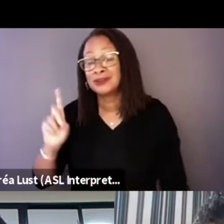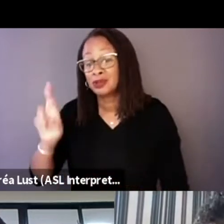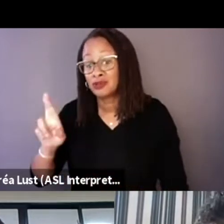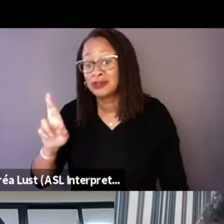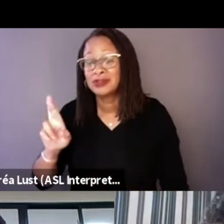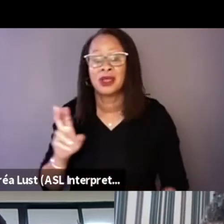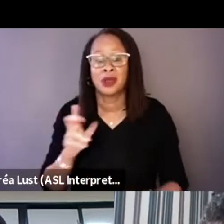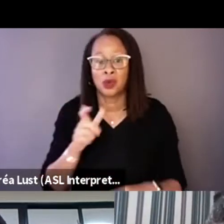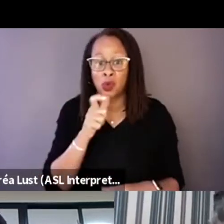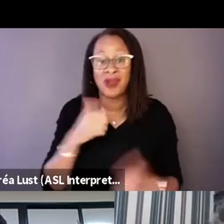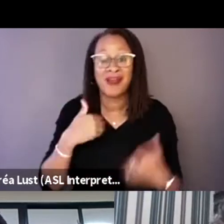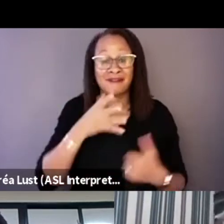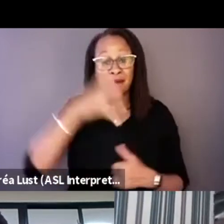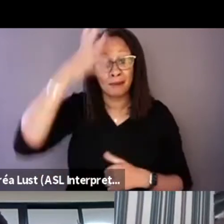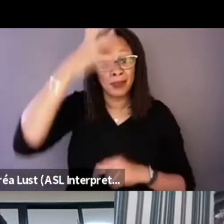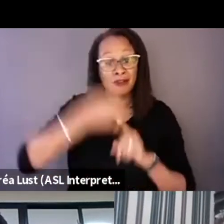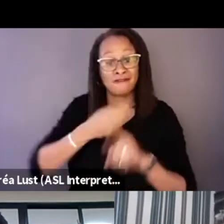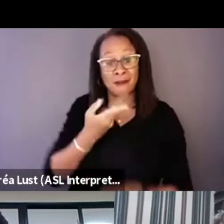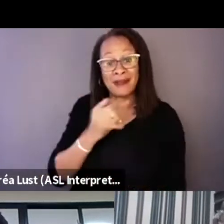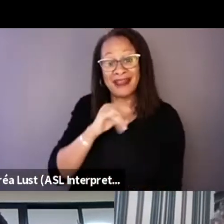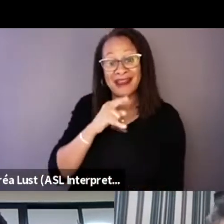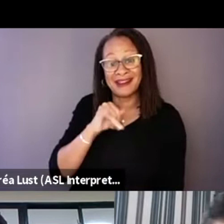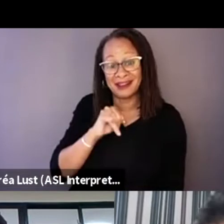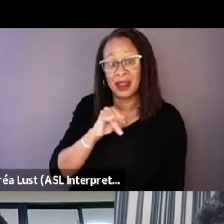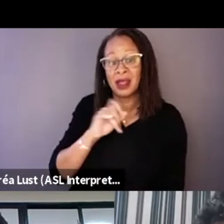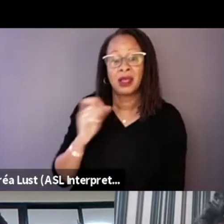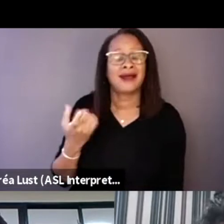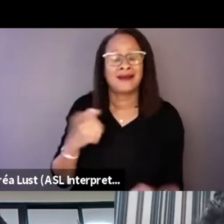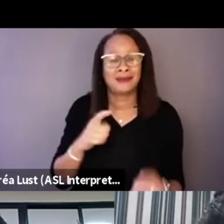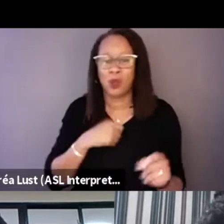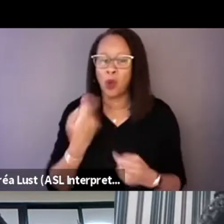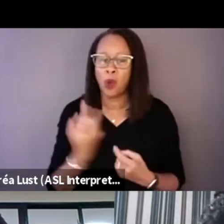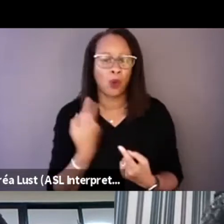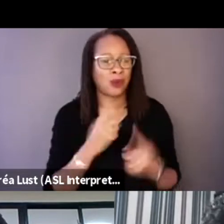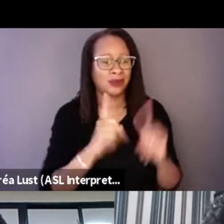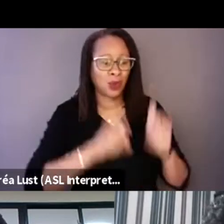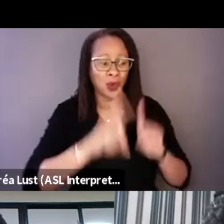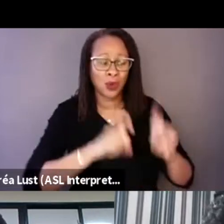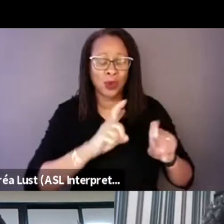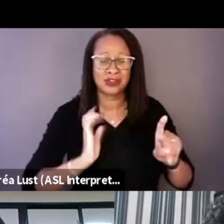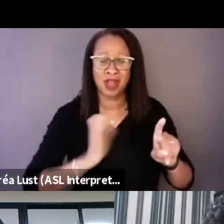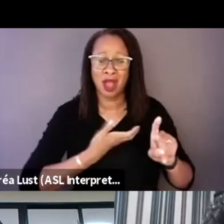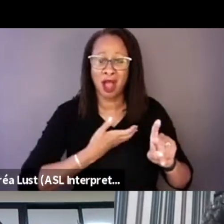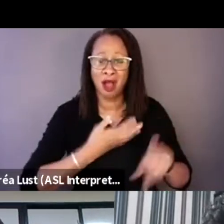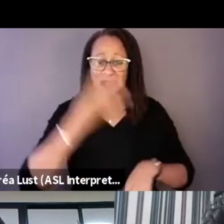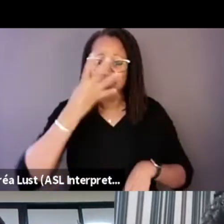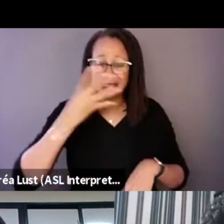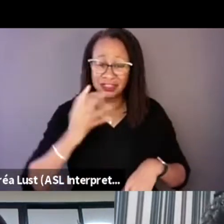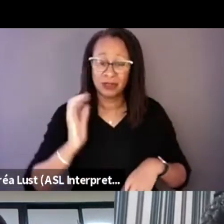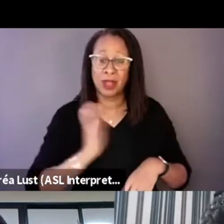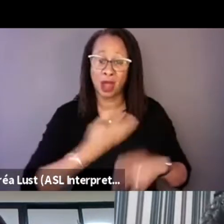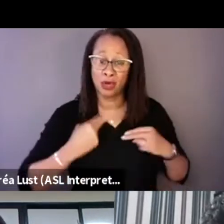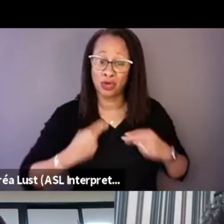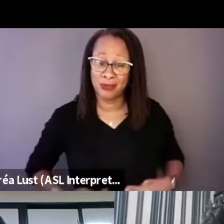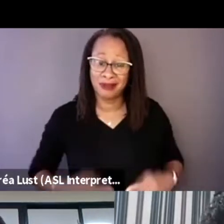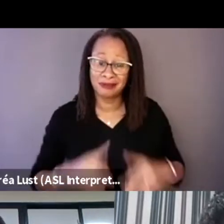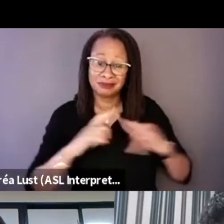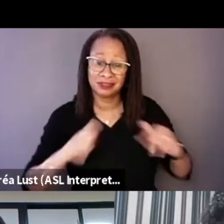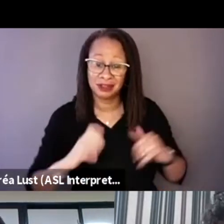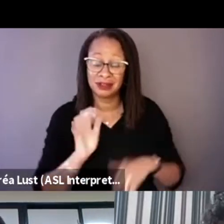nationalities and also our humanities. Yes. Y es bueno también recomendarle